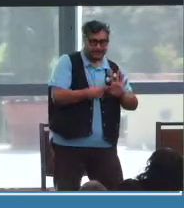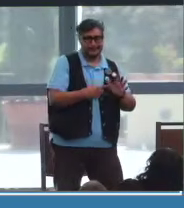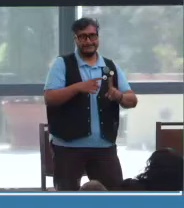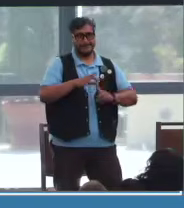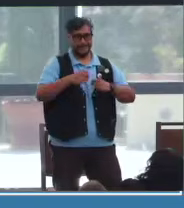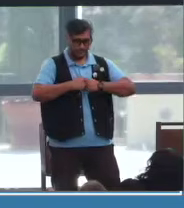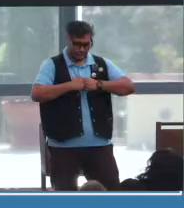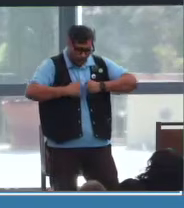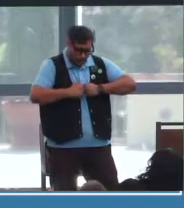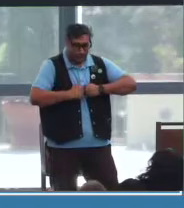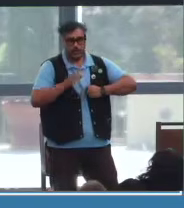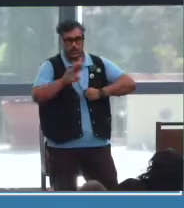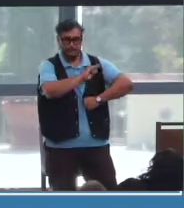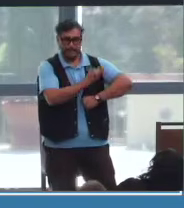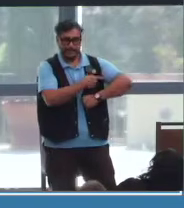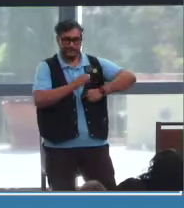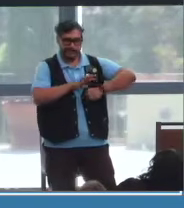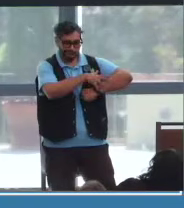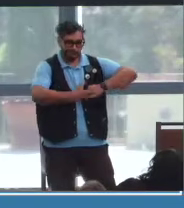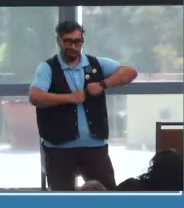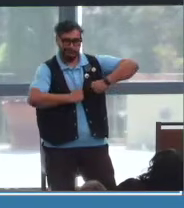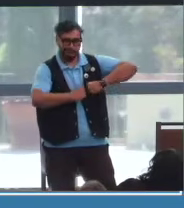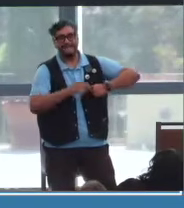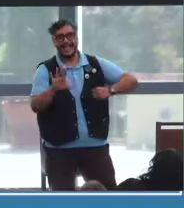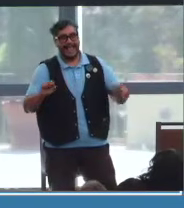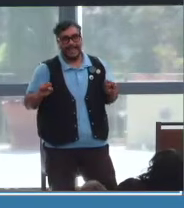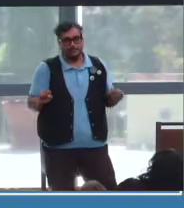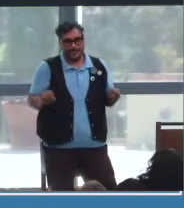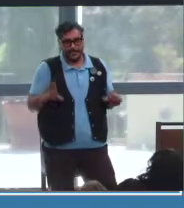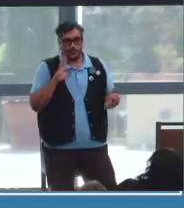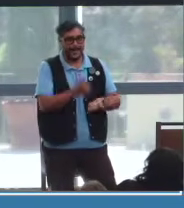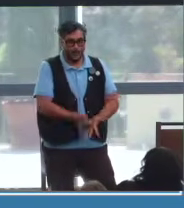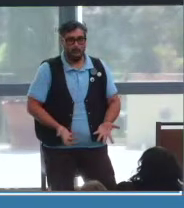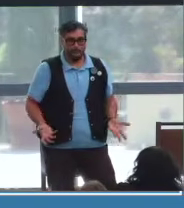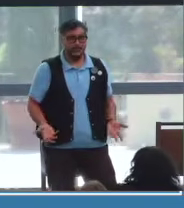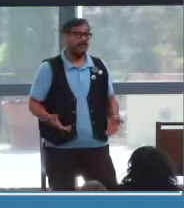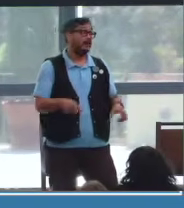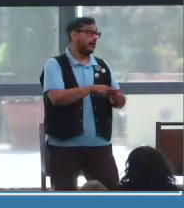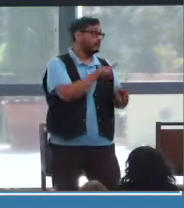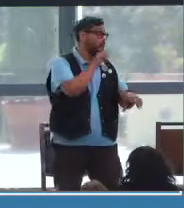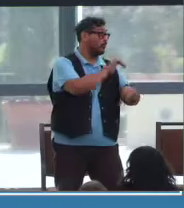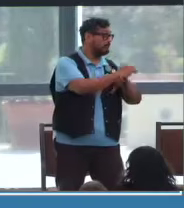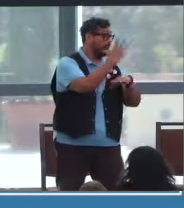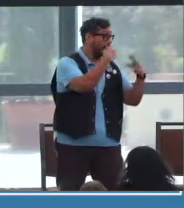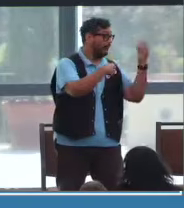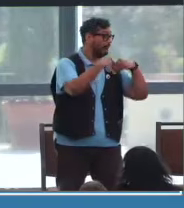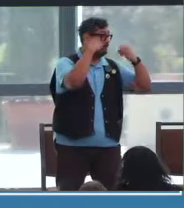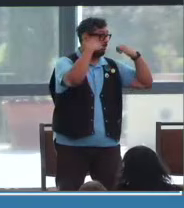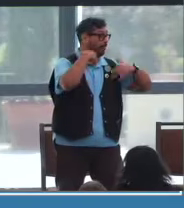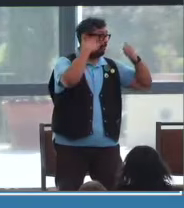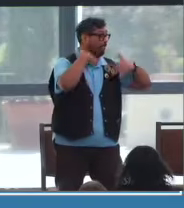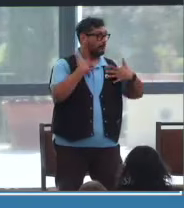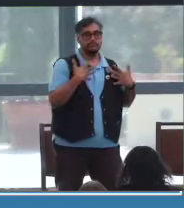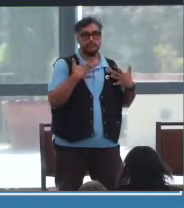make your muscles strong. The exercise has also been shown to help some of the night sweats and some of the vasomotor symptoms.